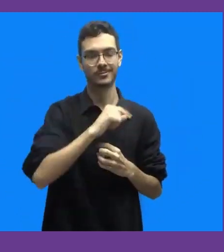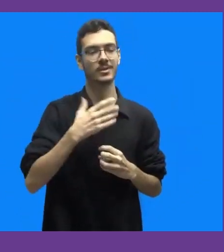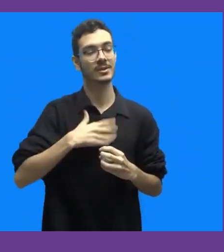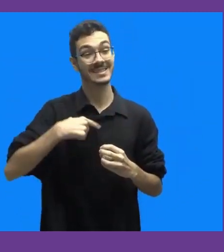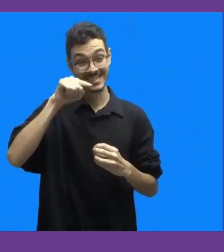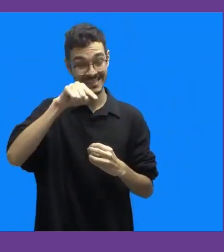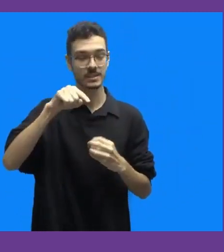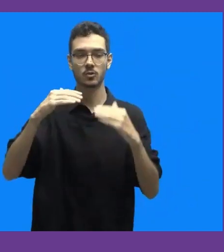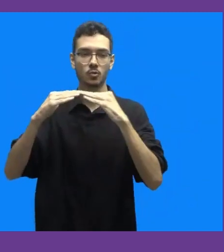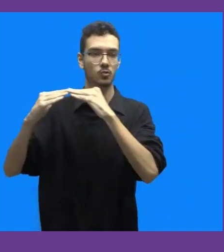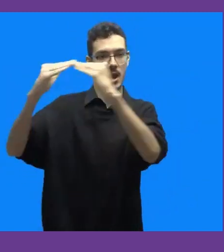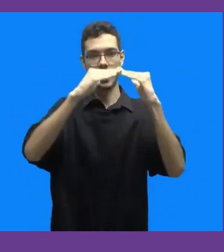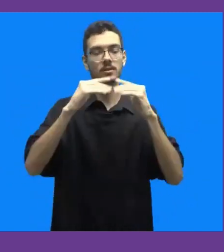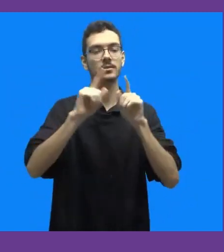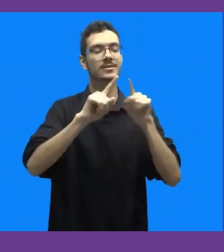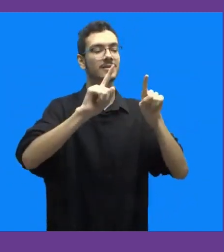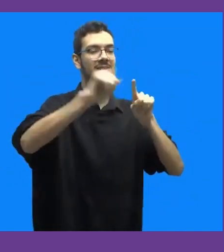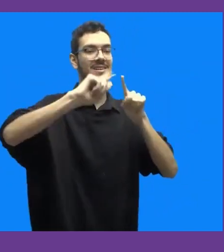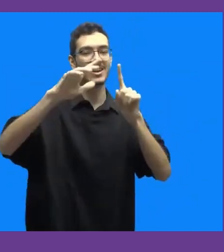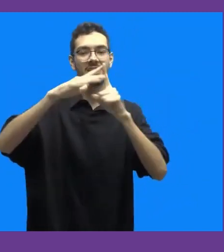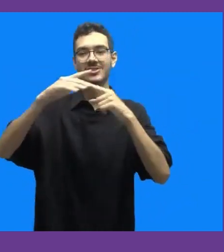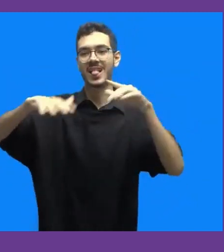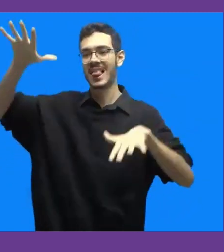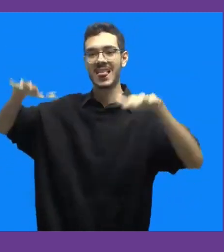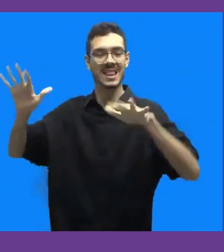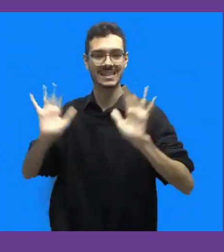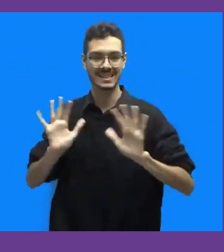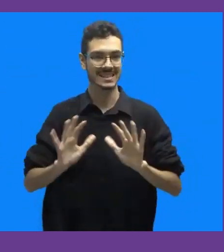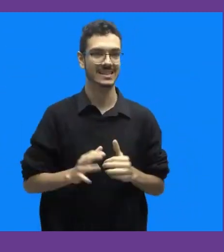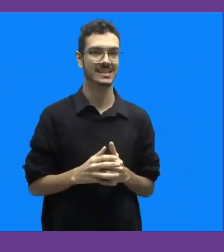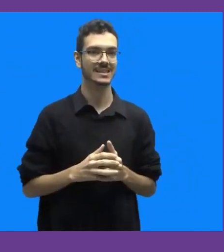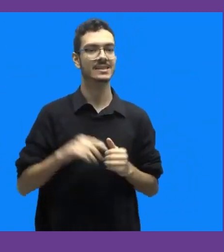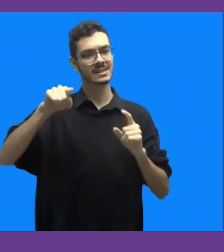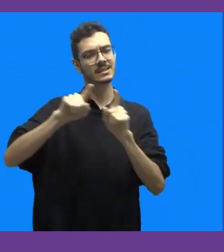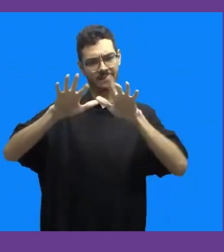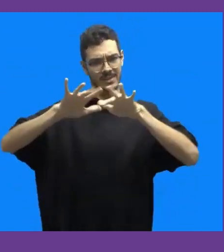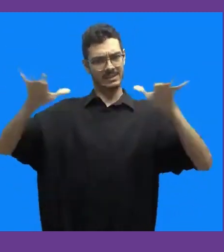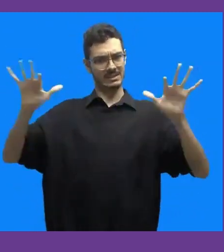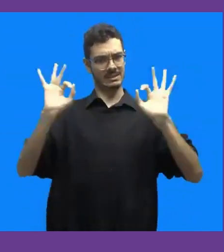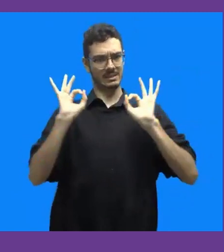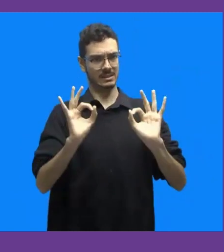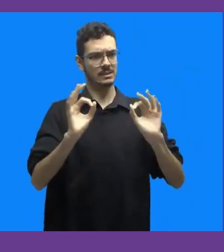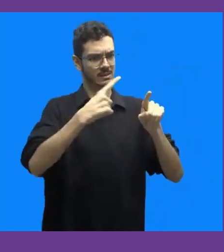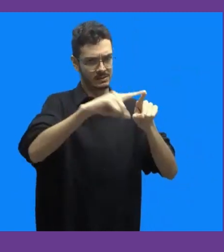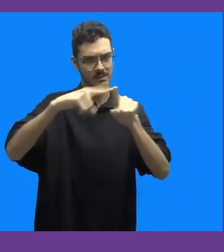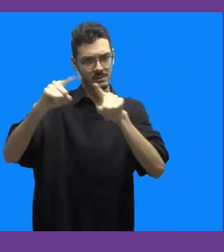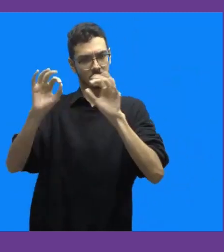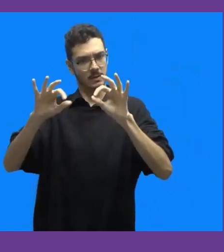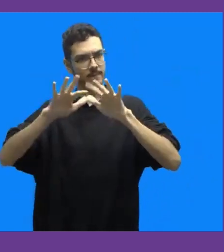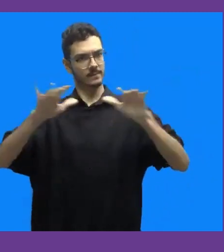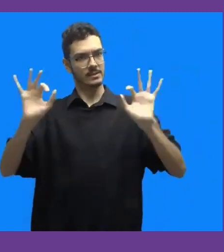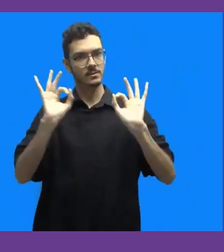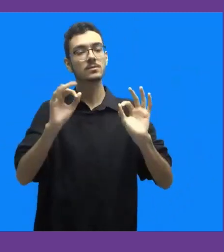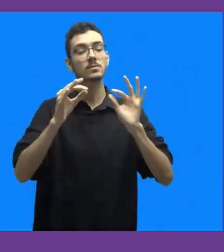mean, we are aiming at diversity, but it's really good that we can all